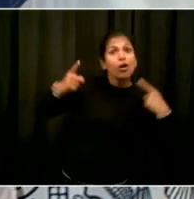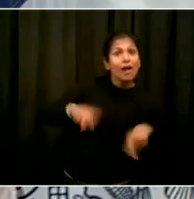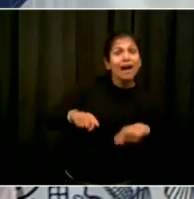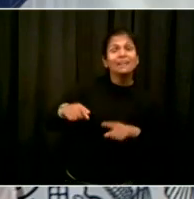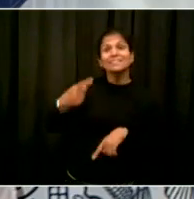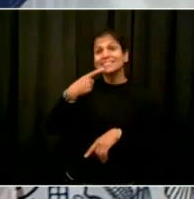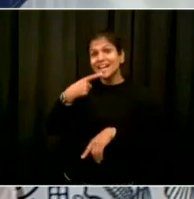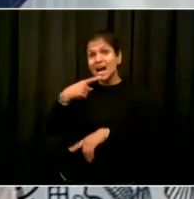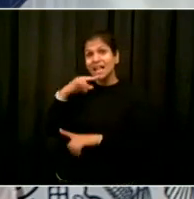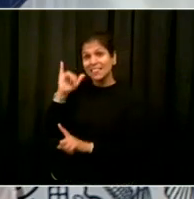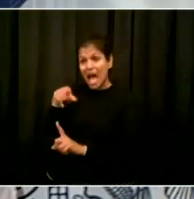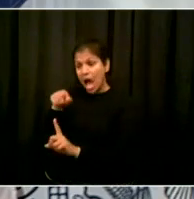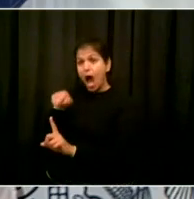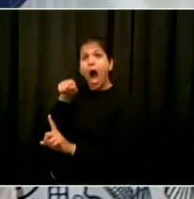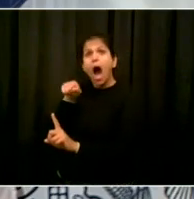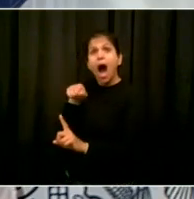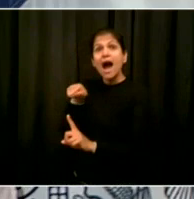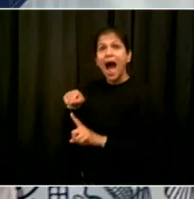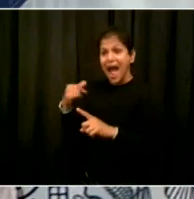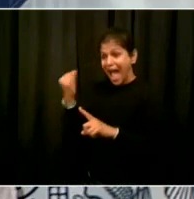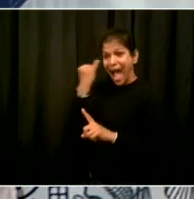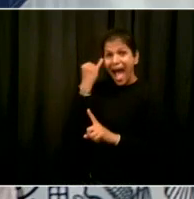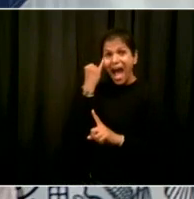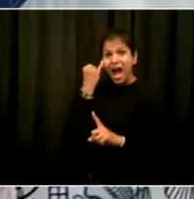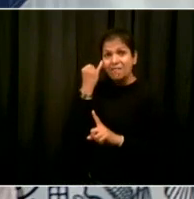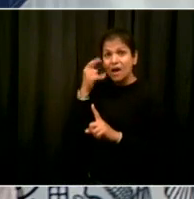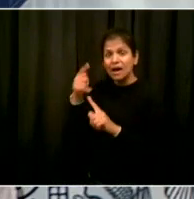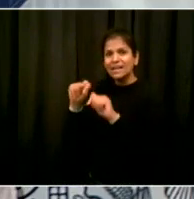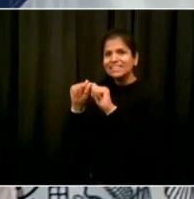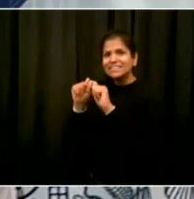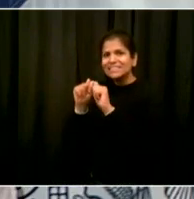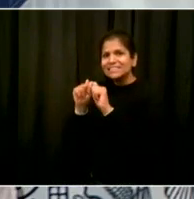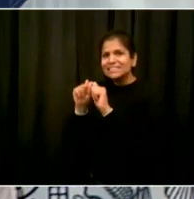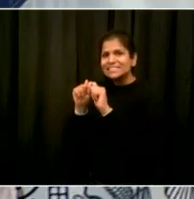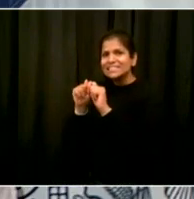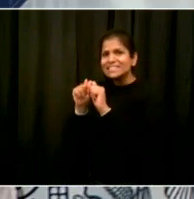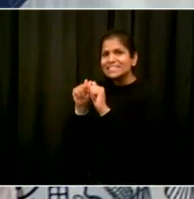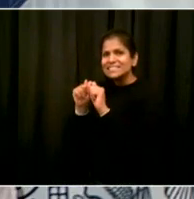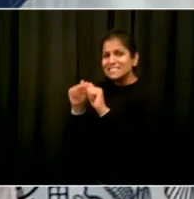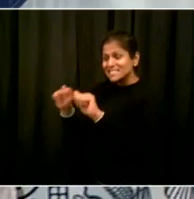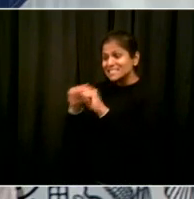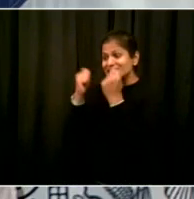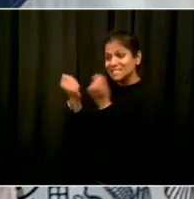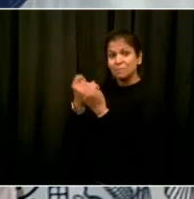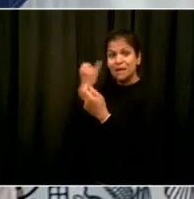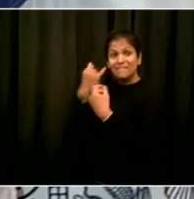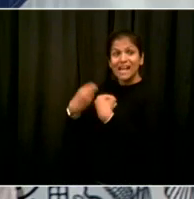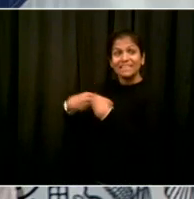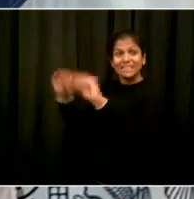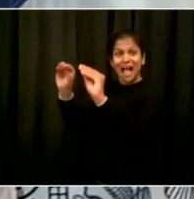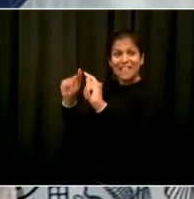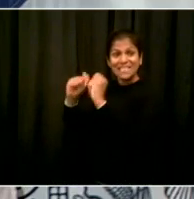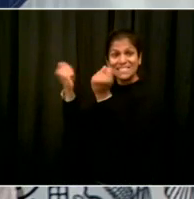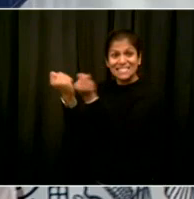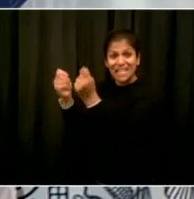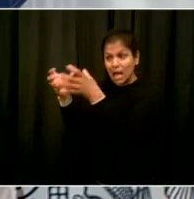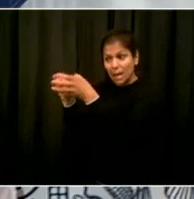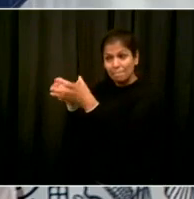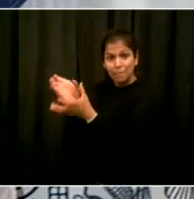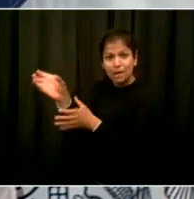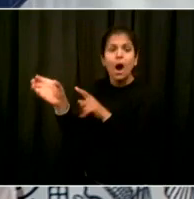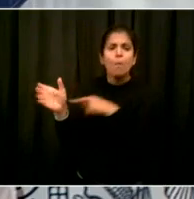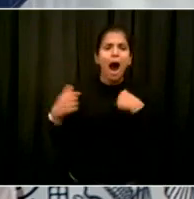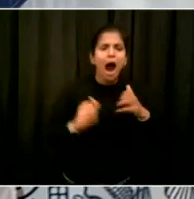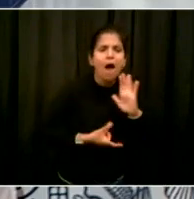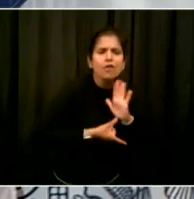City and making sure that the transaction is appropriate given what it means for the city's ownership